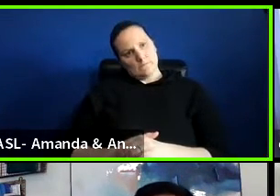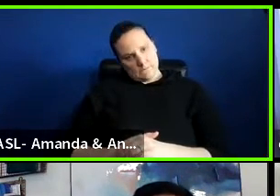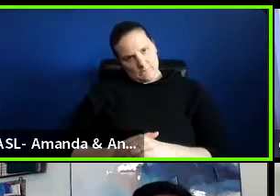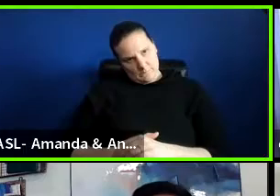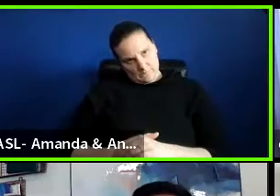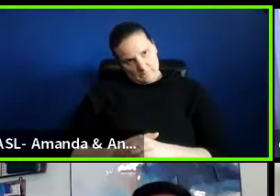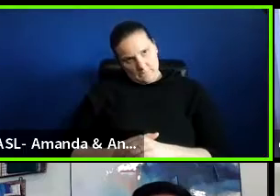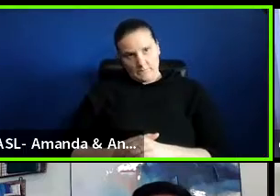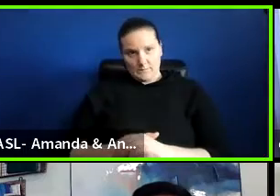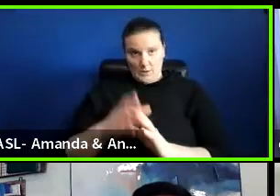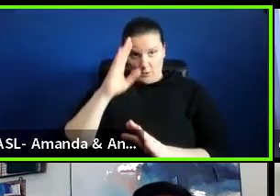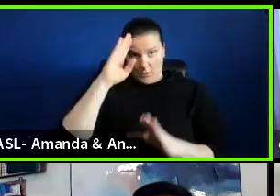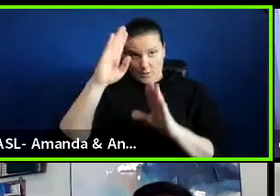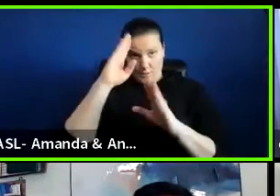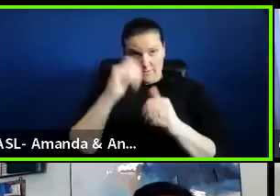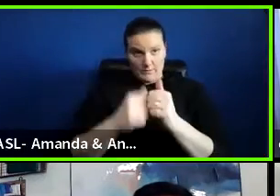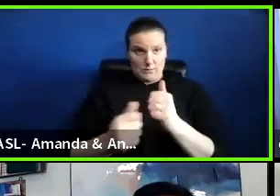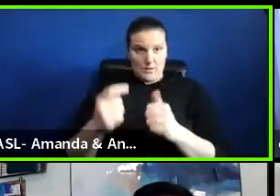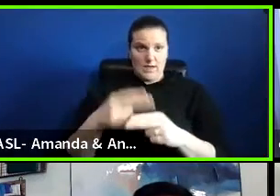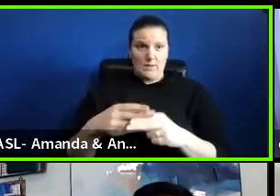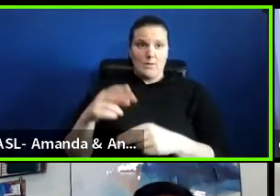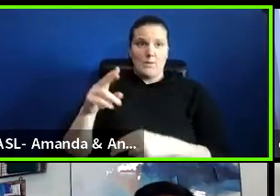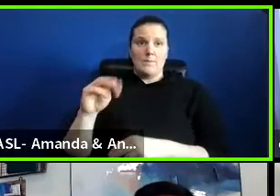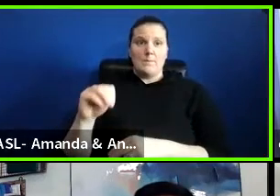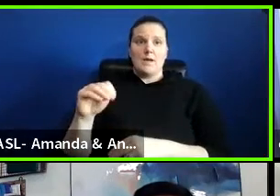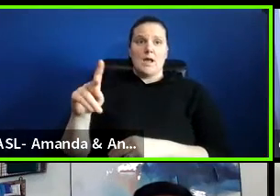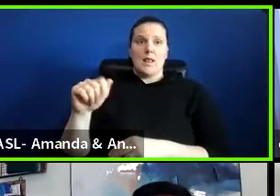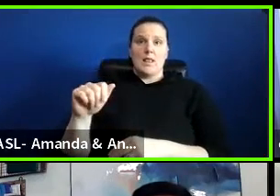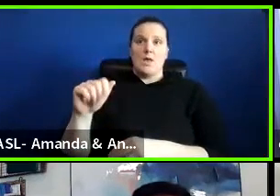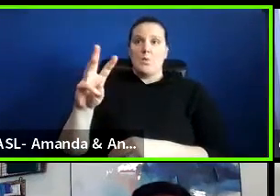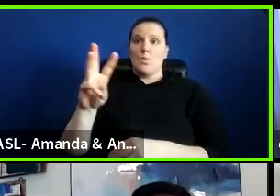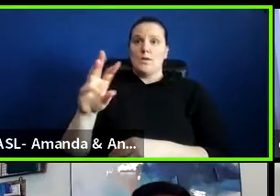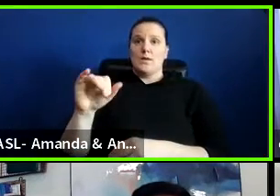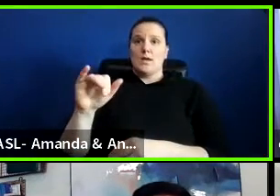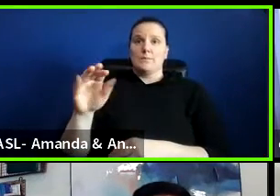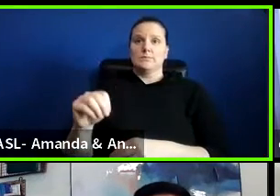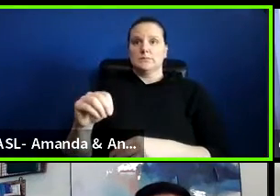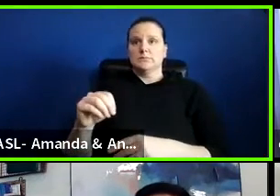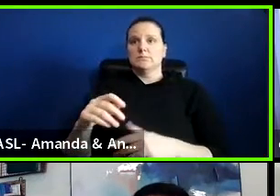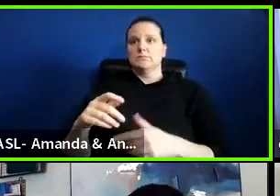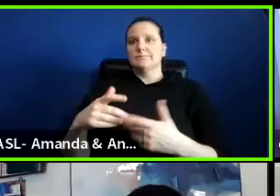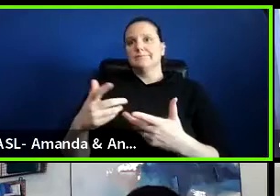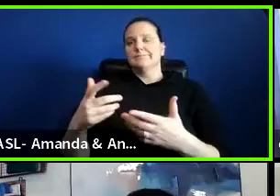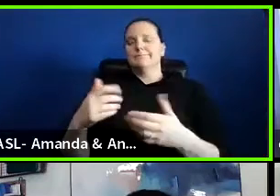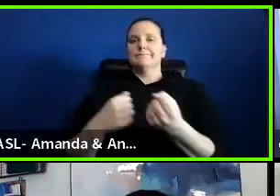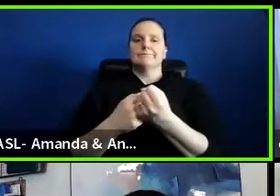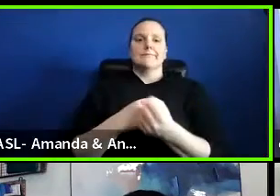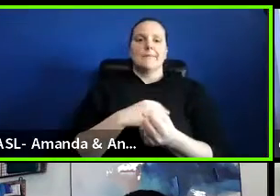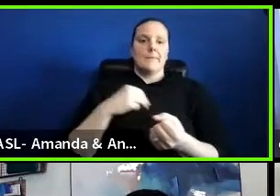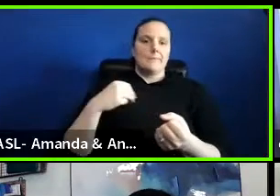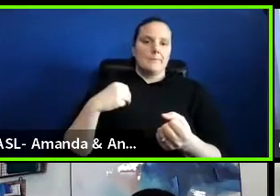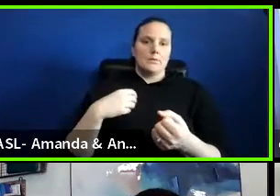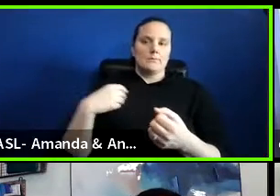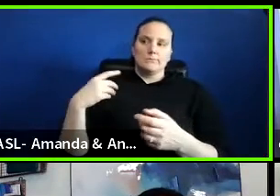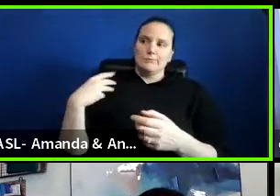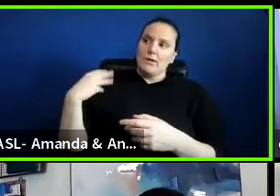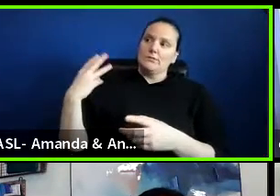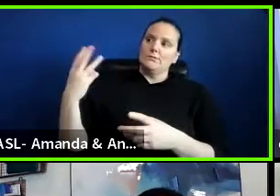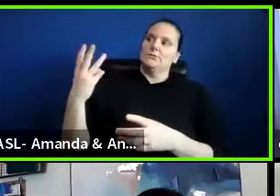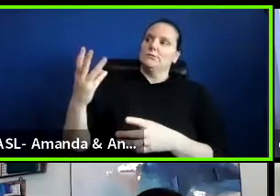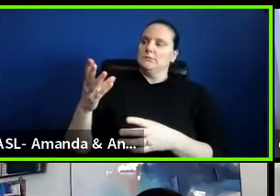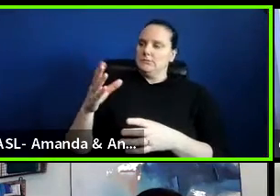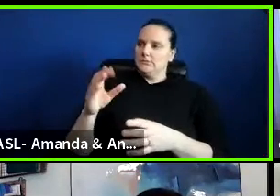Hi, everyone. My name is Michaela Williams. I am an at-large community member representing the Washington side of the